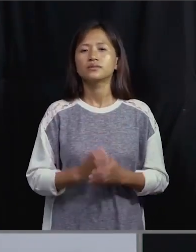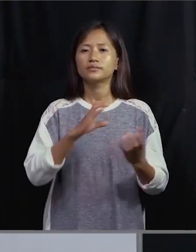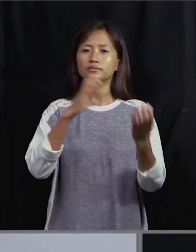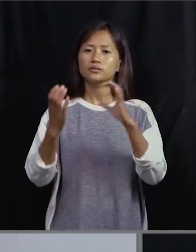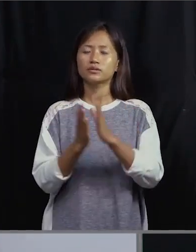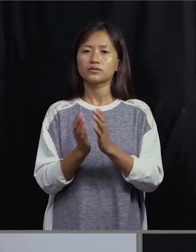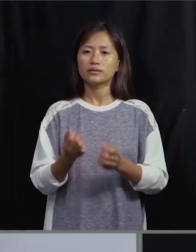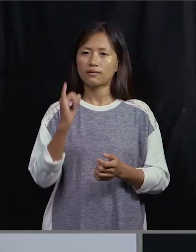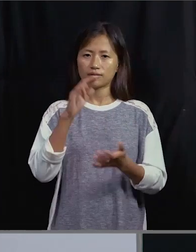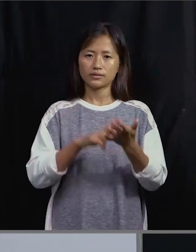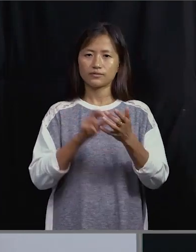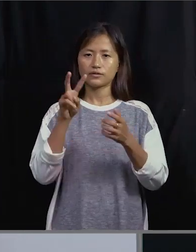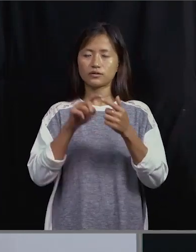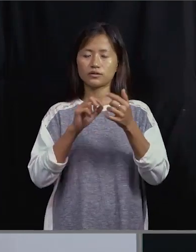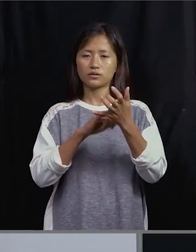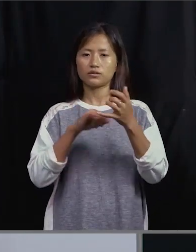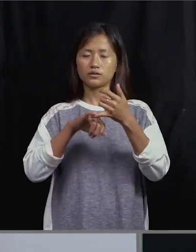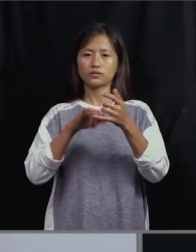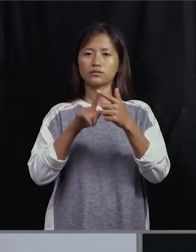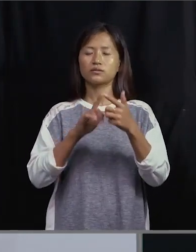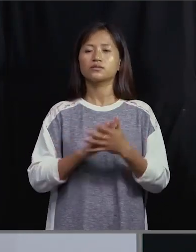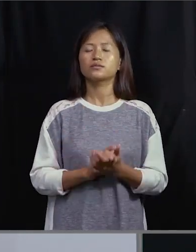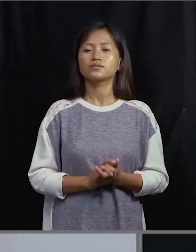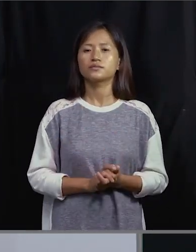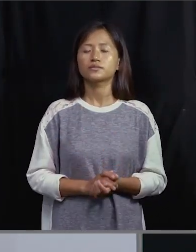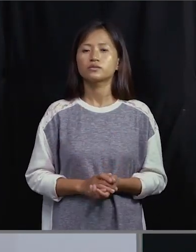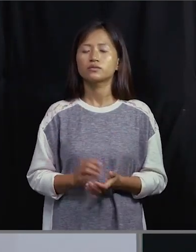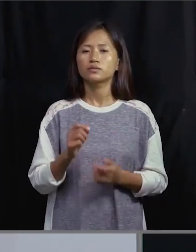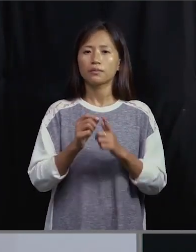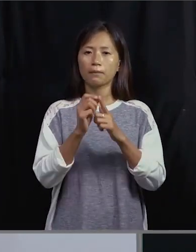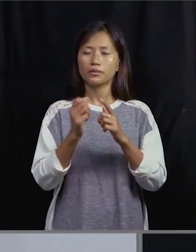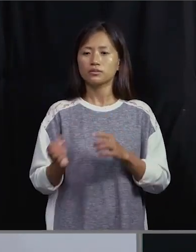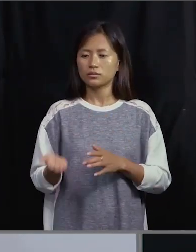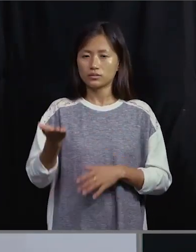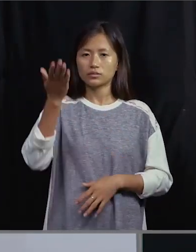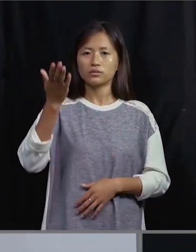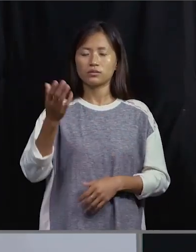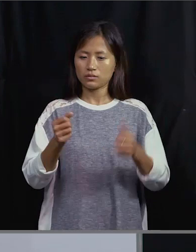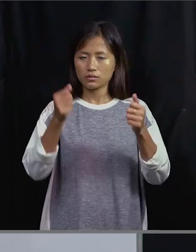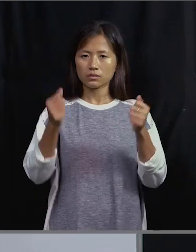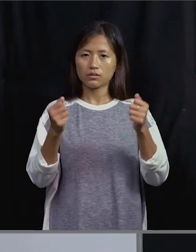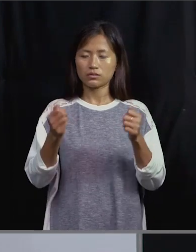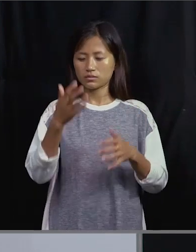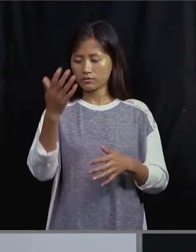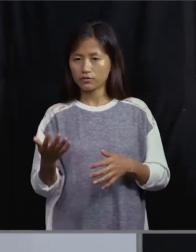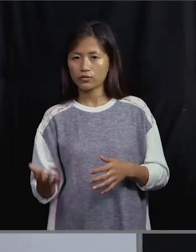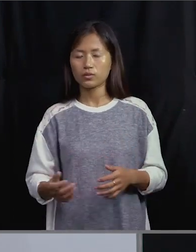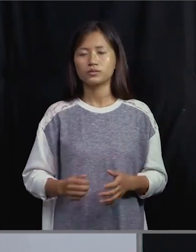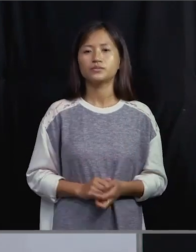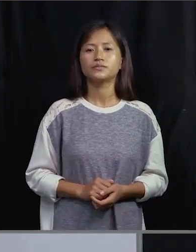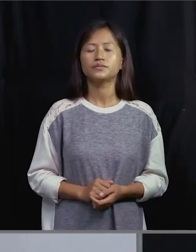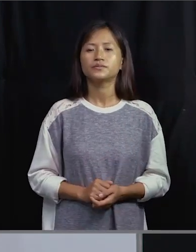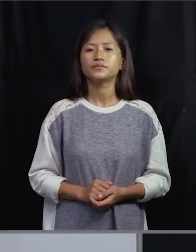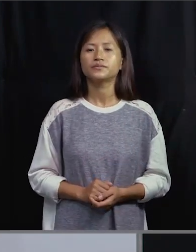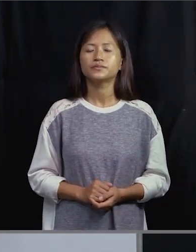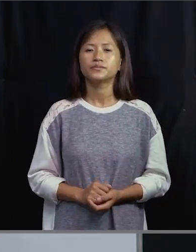is inverse. So when price of petrol rises, the demand for car will also fall, opposite. Getting